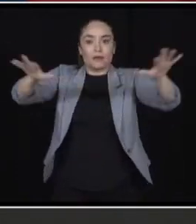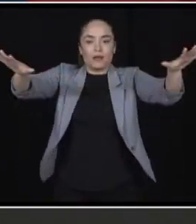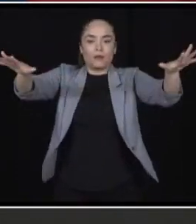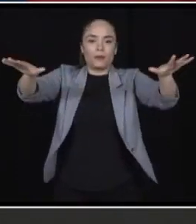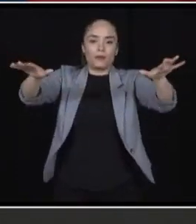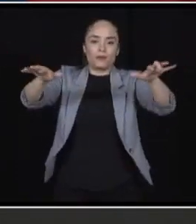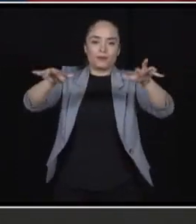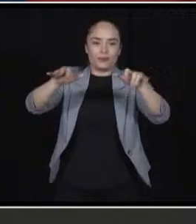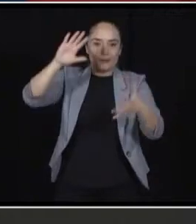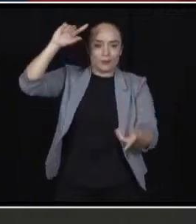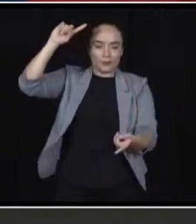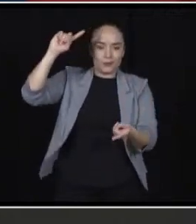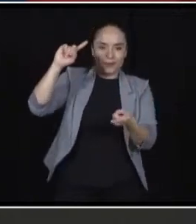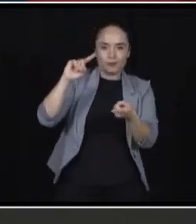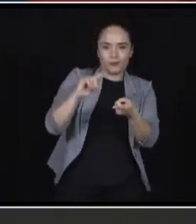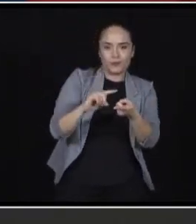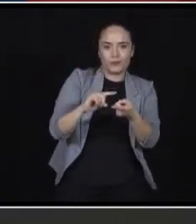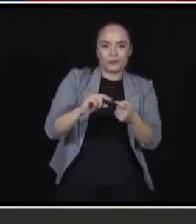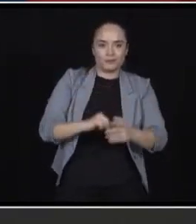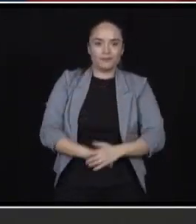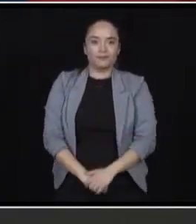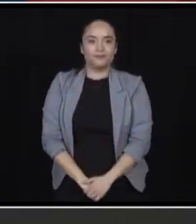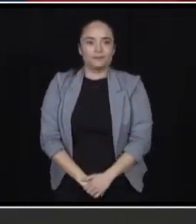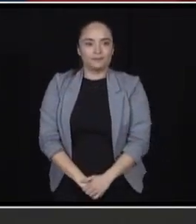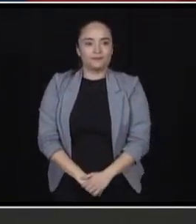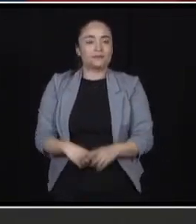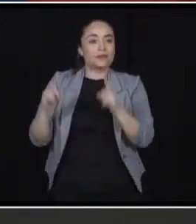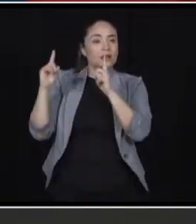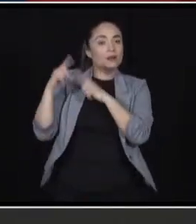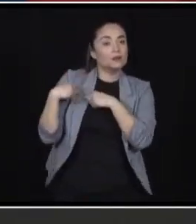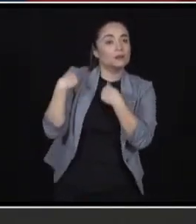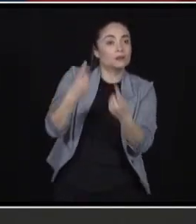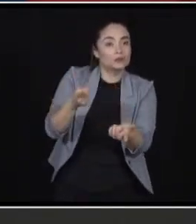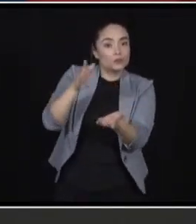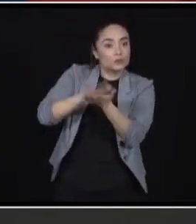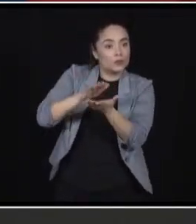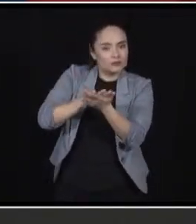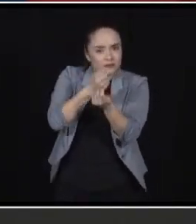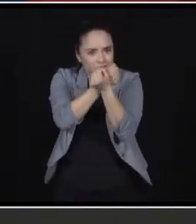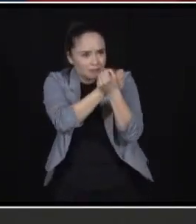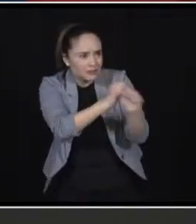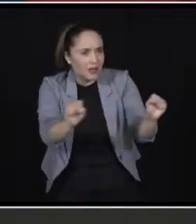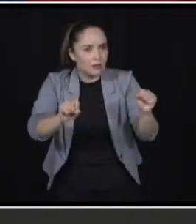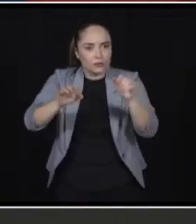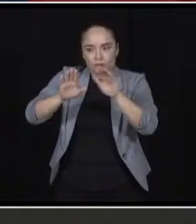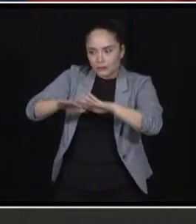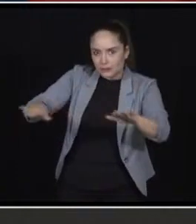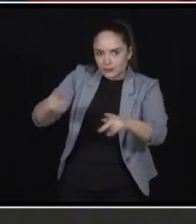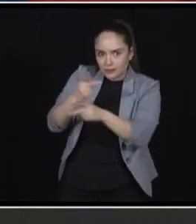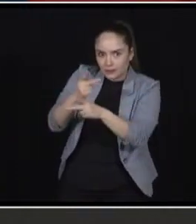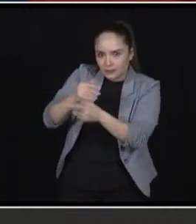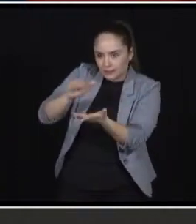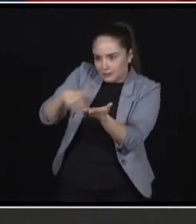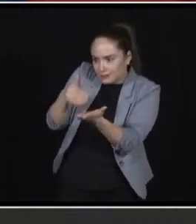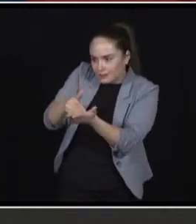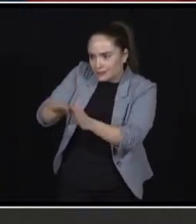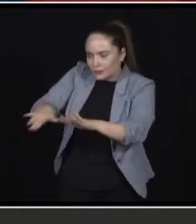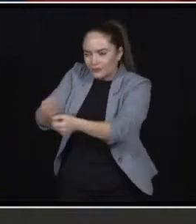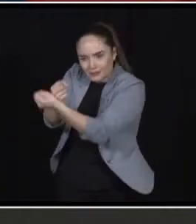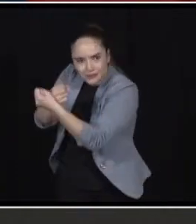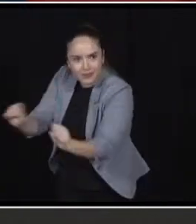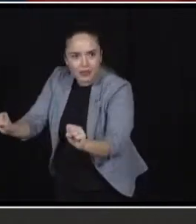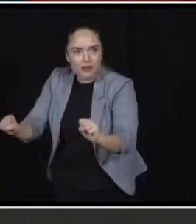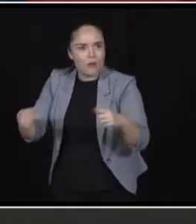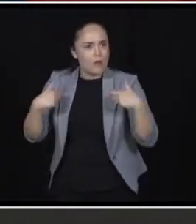spreading. We know schools have been safe, childcare centers have been safe. We've got very strong protocols in place. We built out a plan,